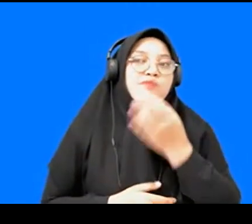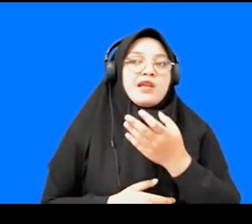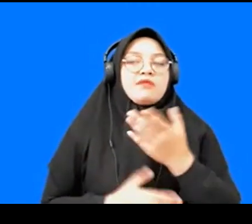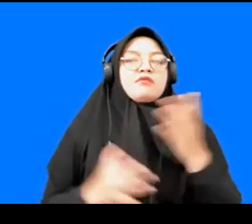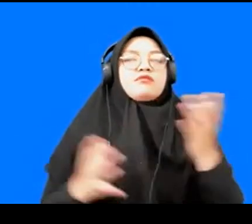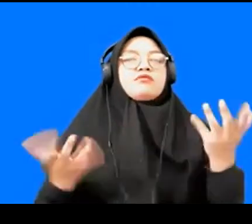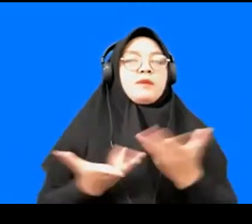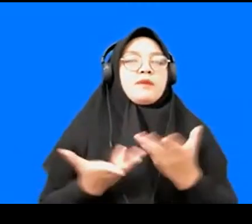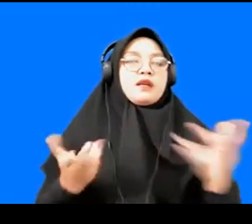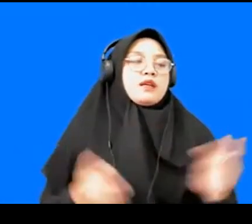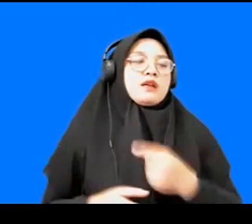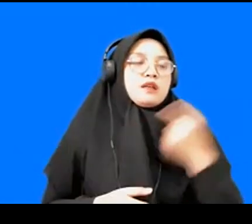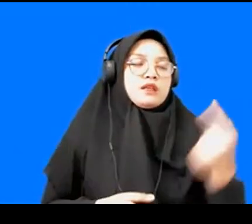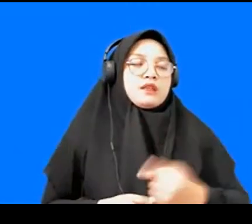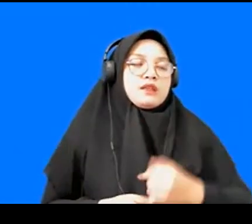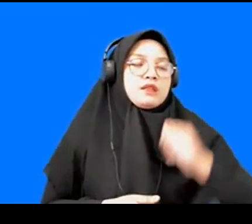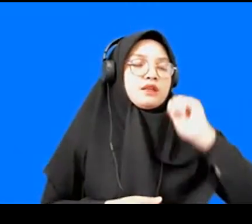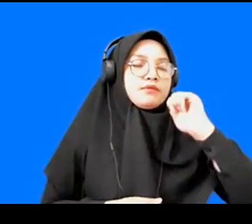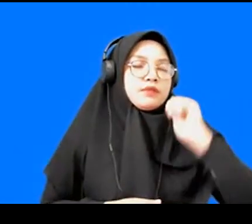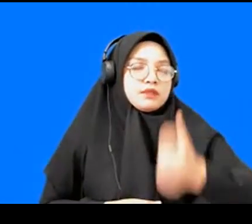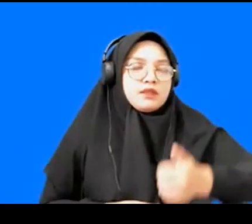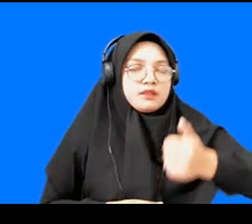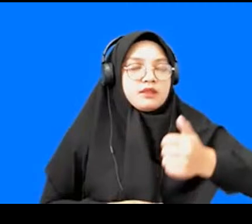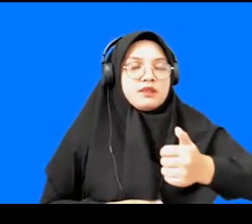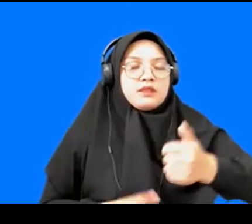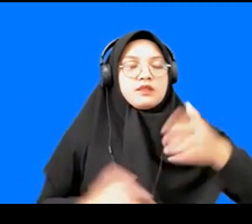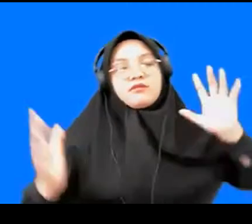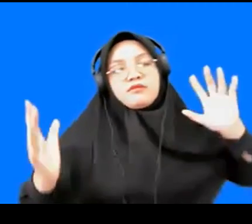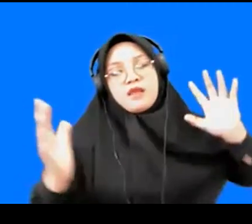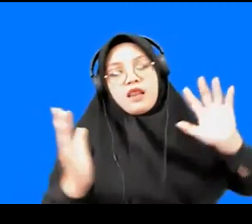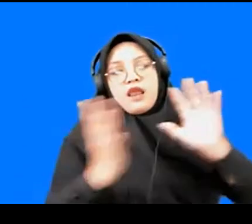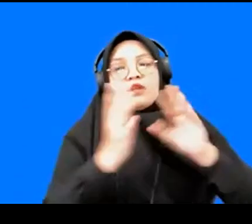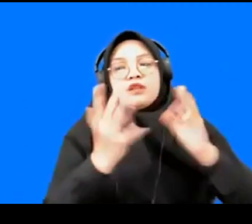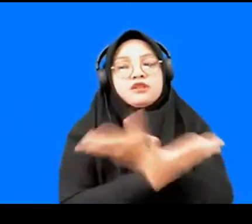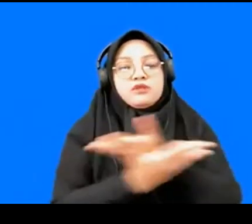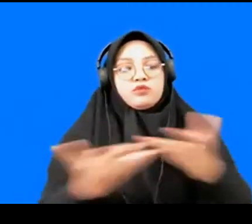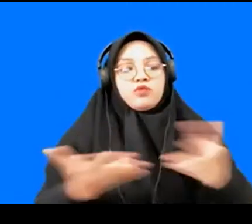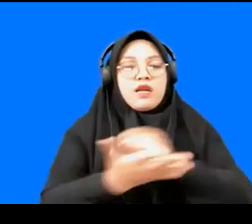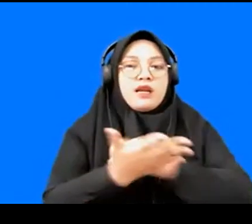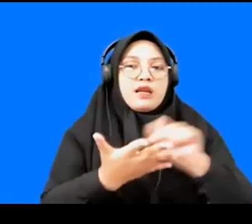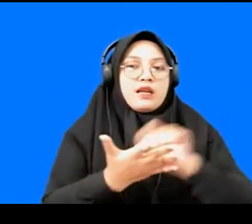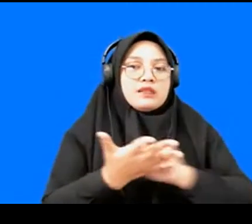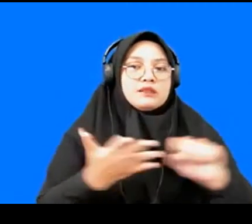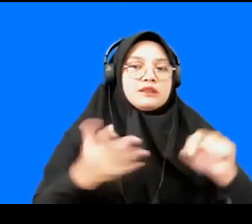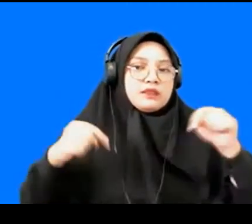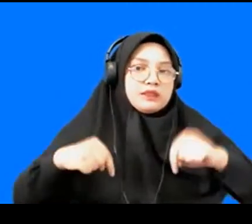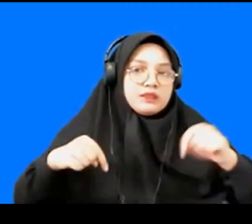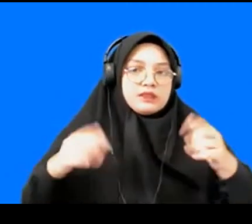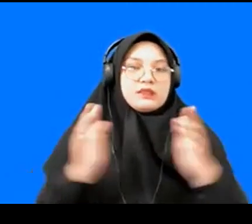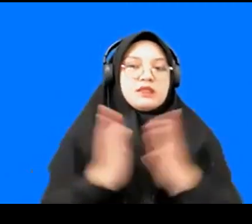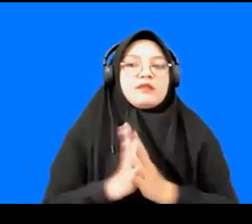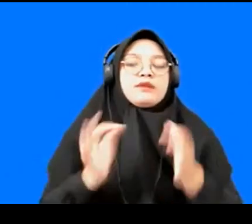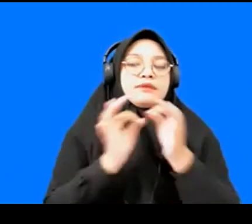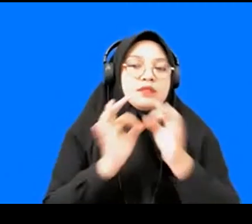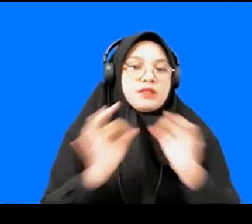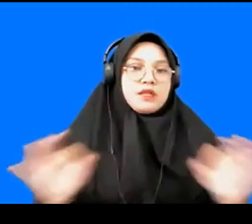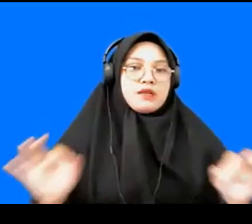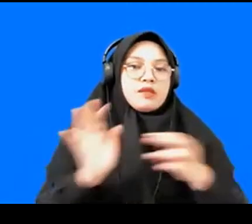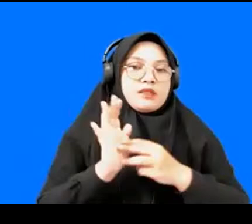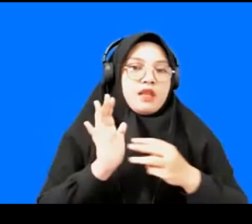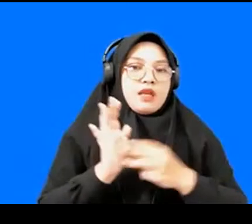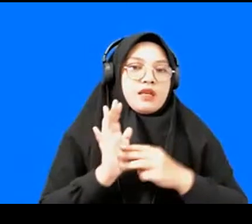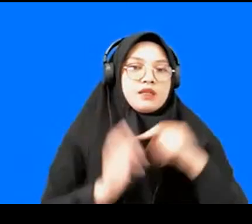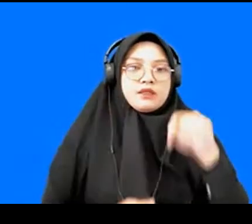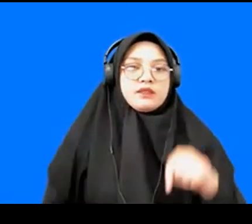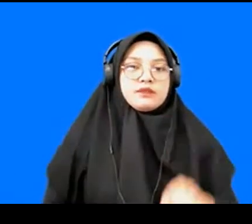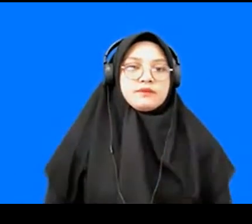narratives, counter discourse. There is the one still issue we need to take to consideration. Another is that, as I